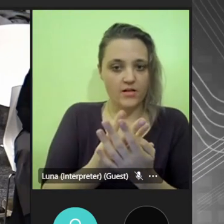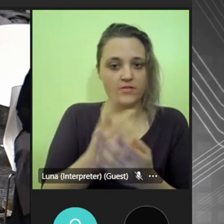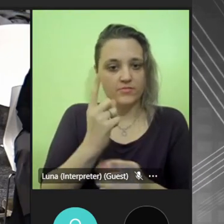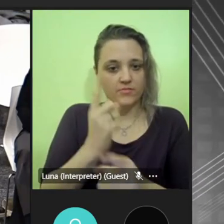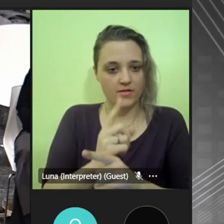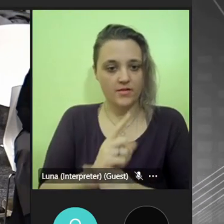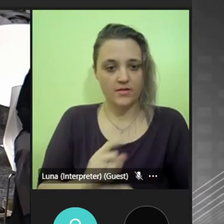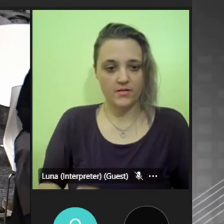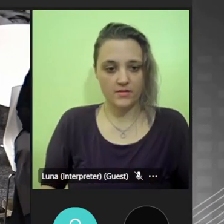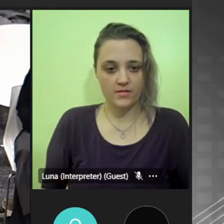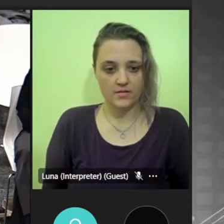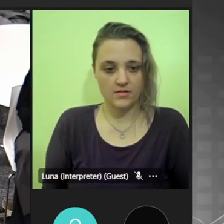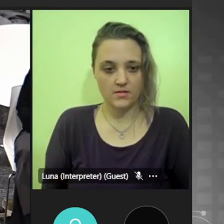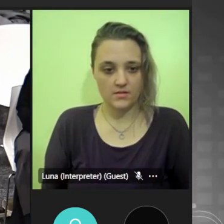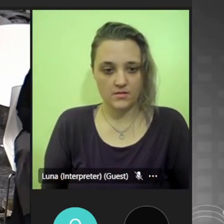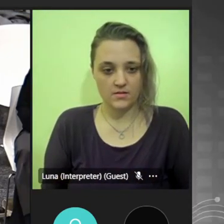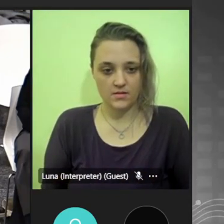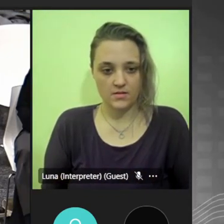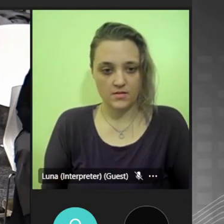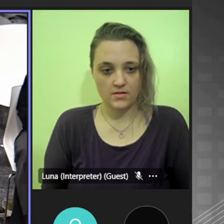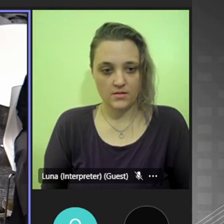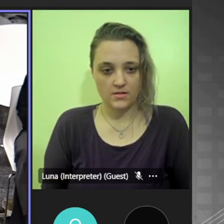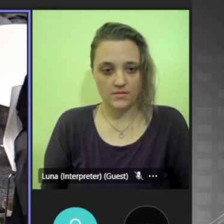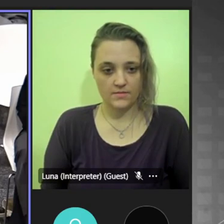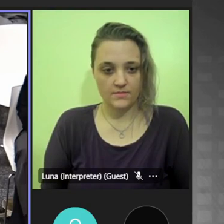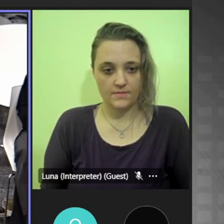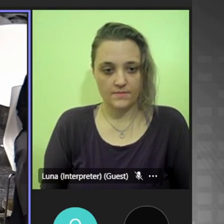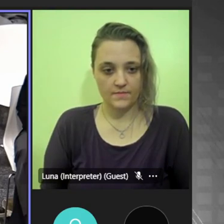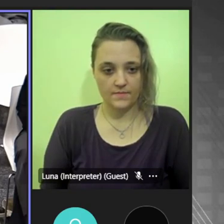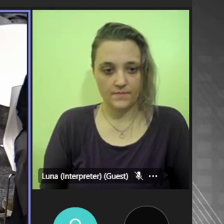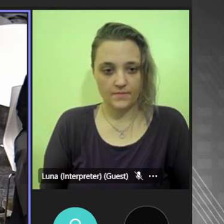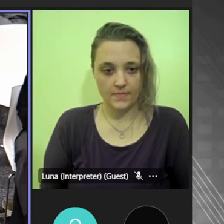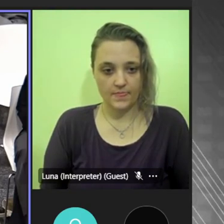to jail. Isn't that right?